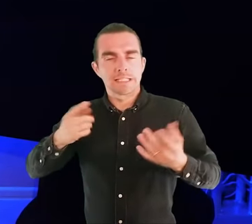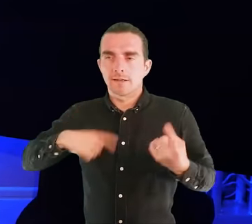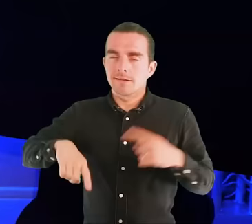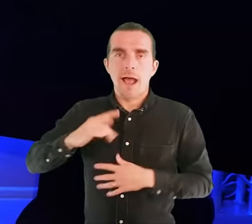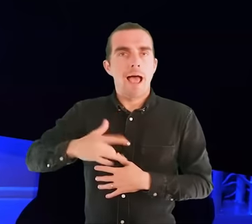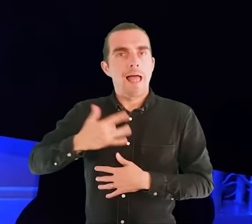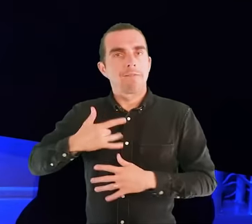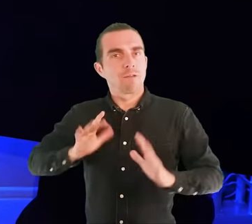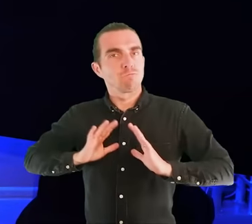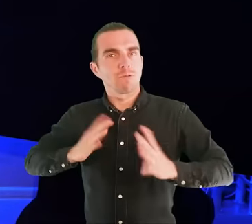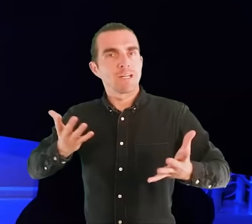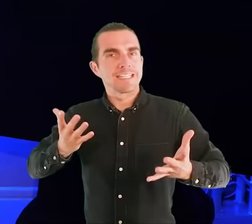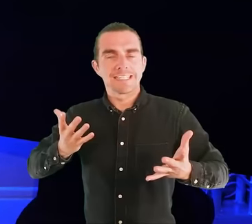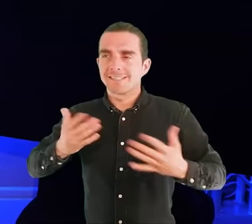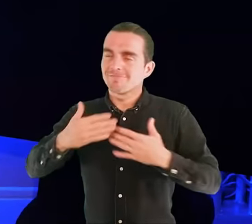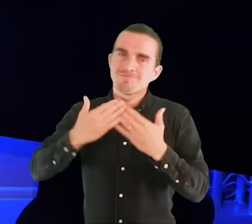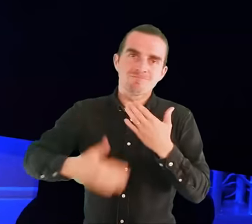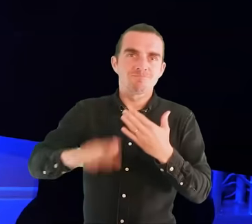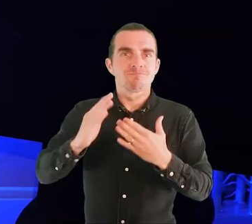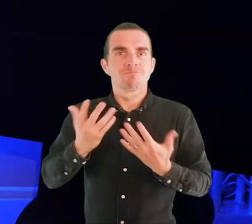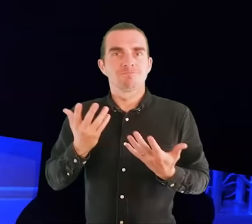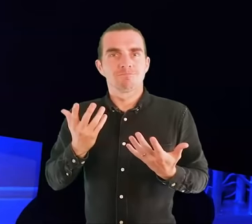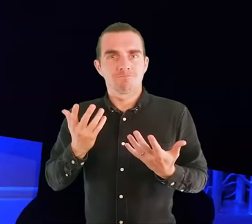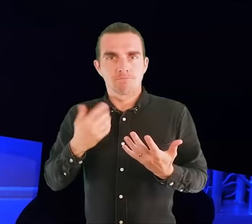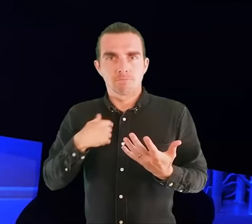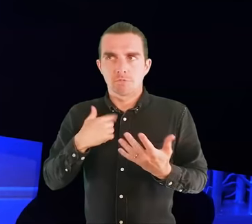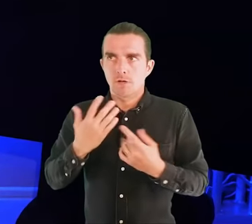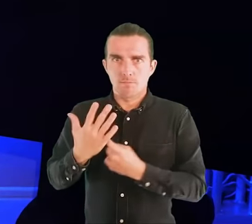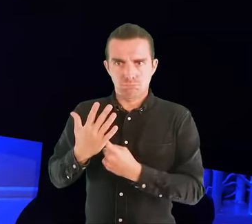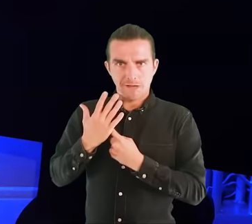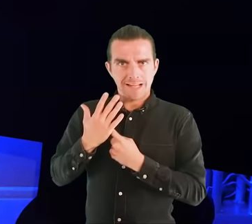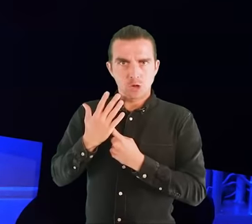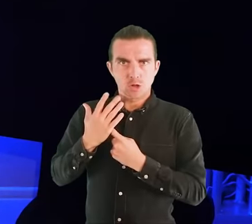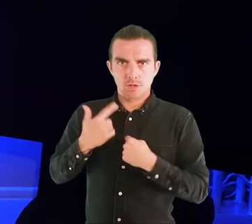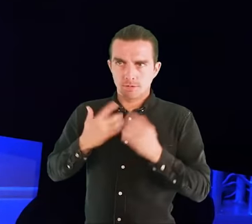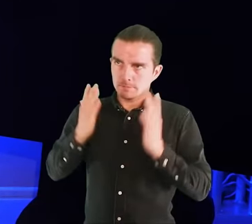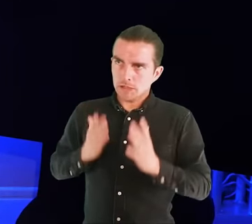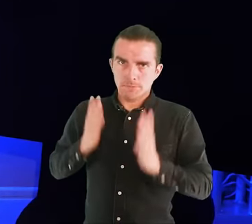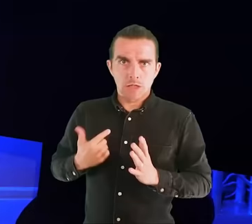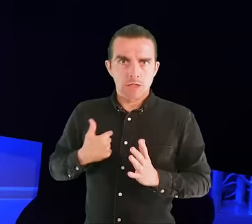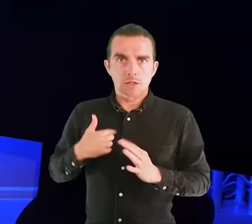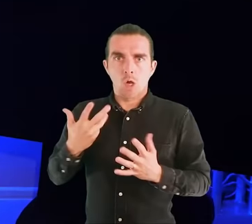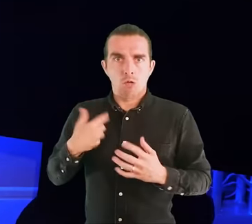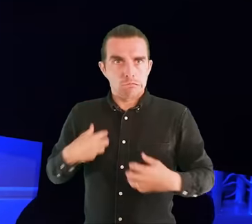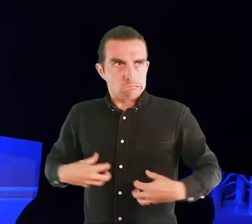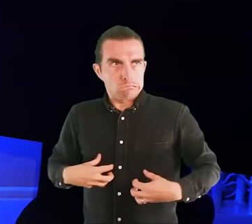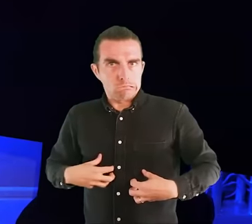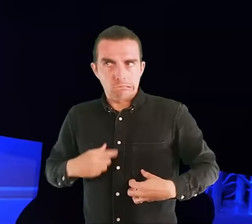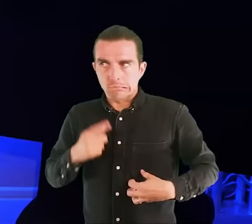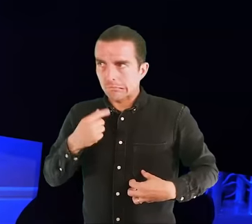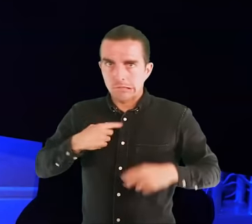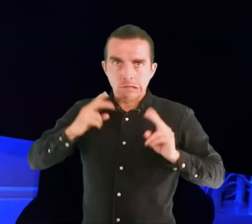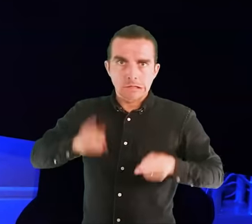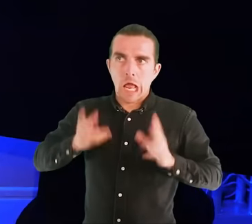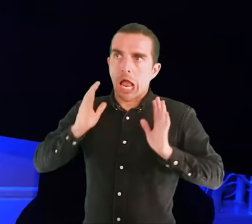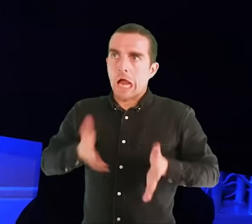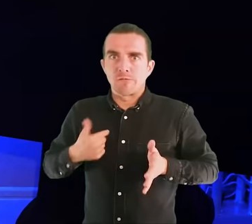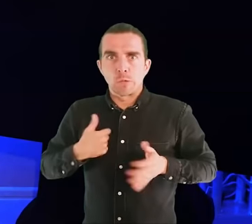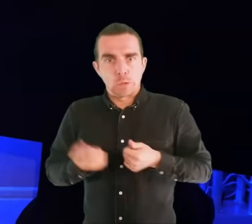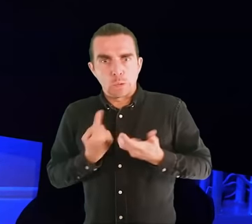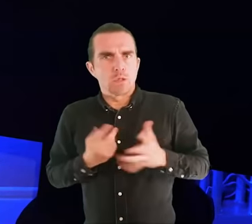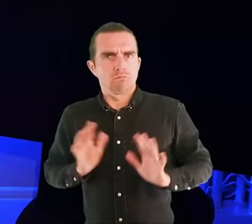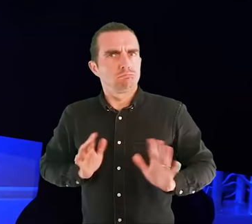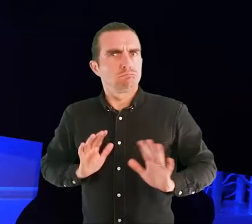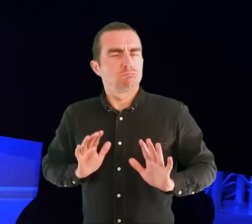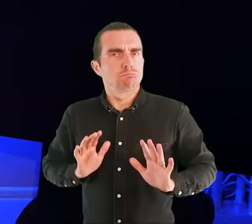Fourth, the question of free will. Today, think about the last day of your life. You don't